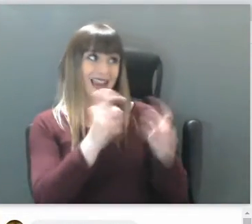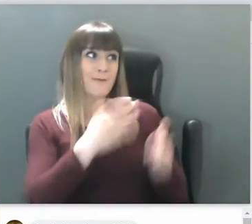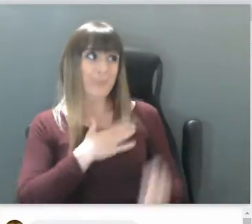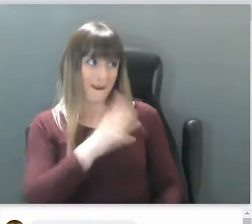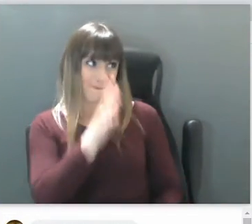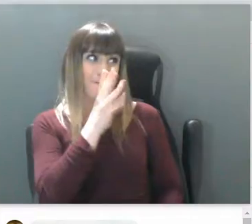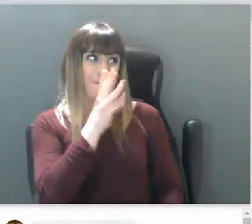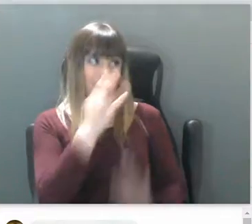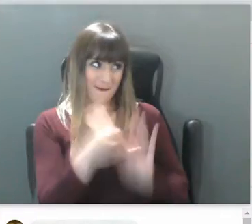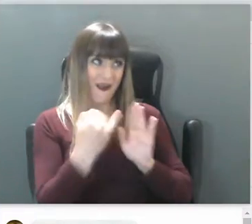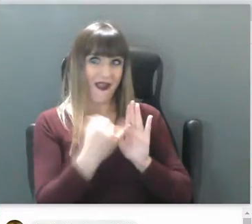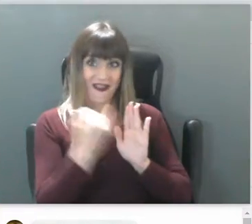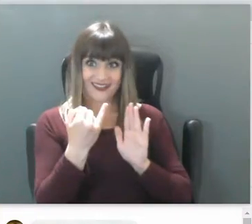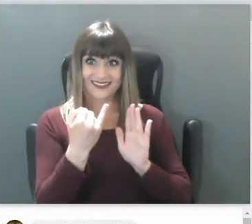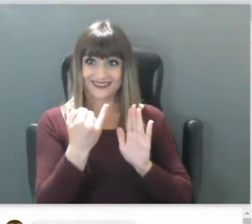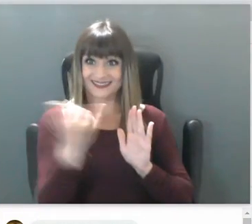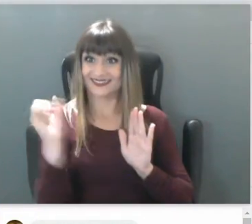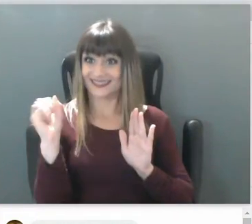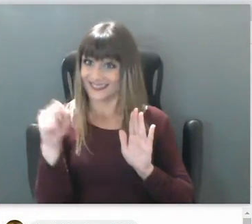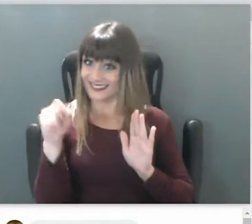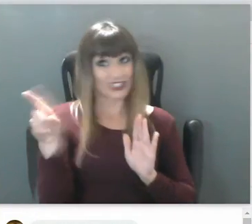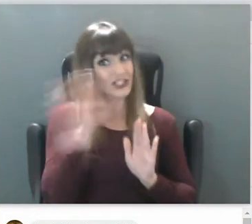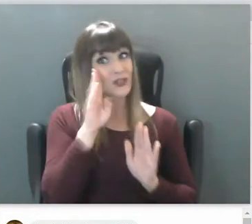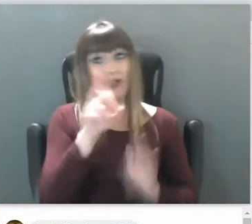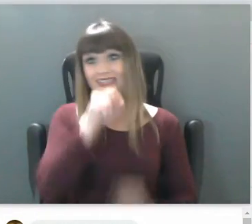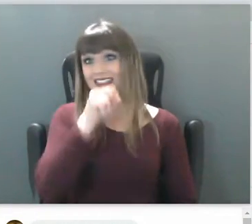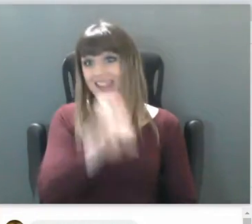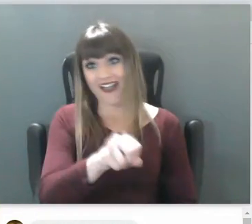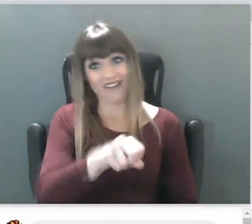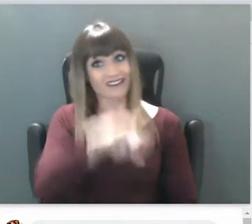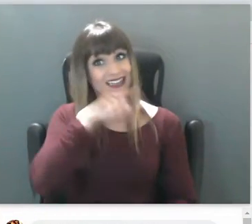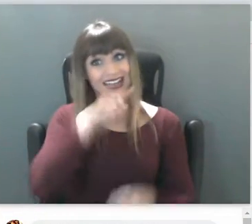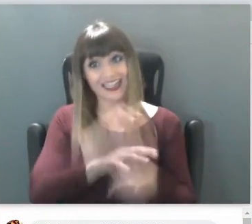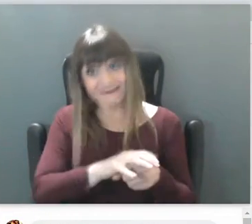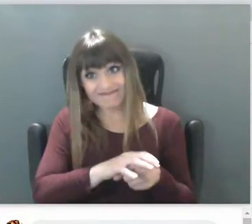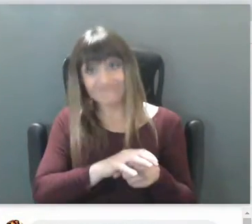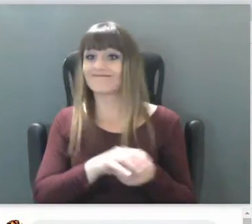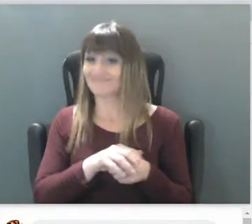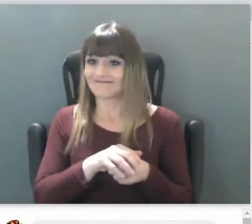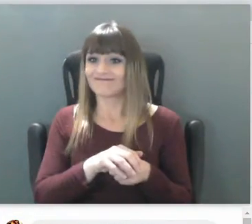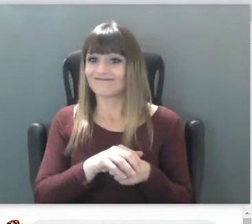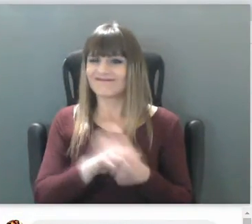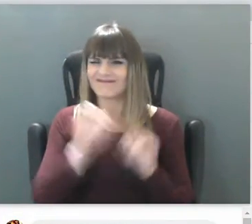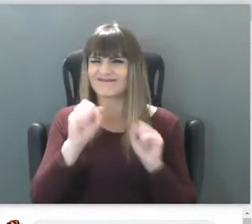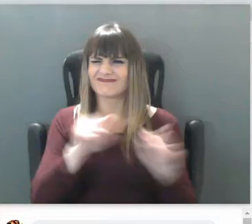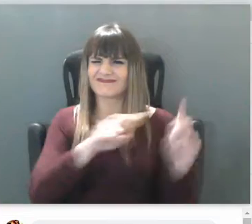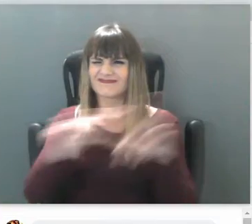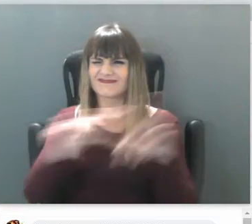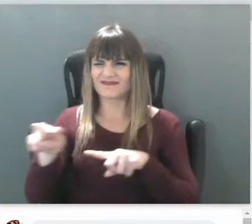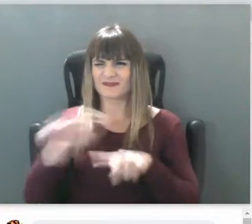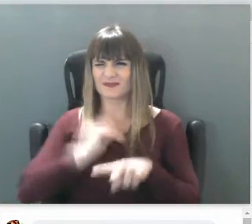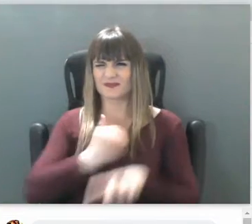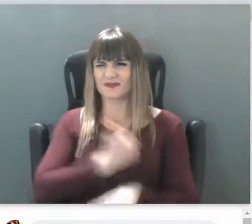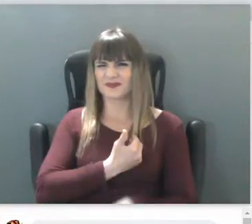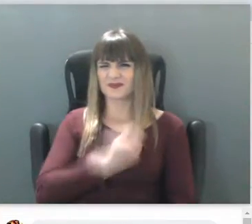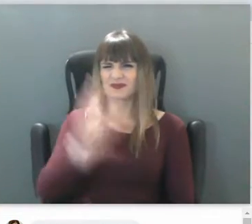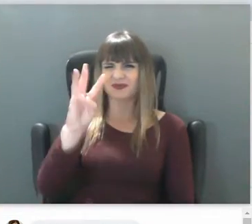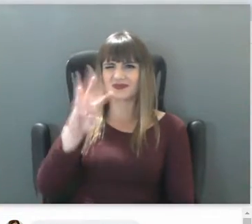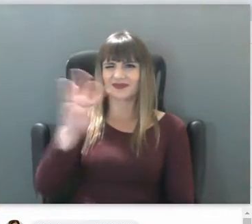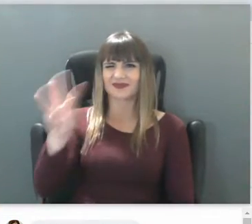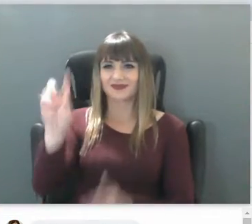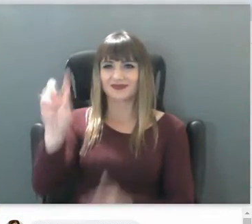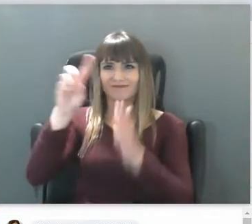will absolutely love, Yeah. guaranteed? Go to hoglezoo.org and check out our Do I need animal more art. paint? We've had a lot of fun this week with all of